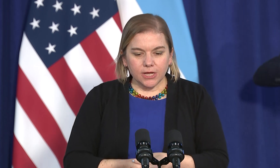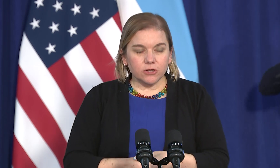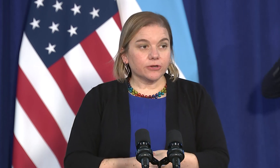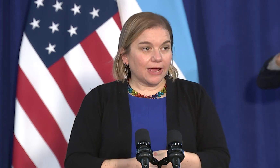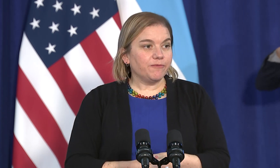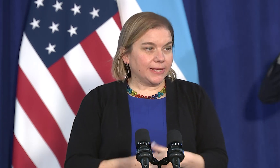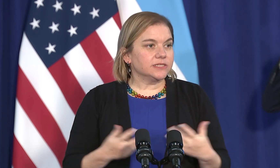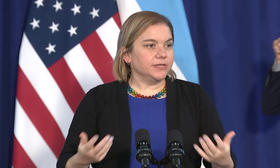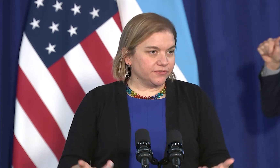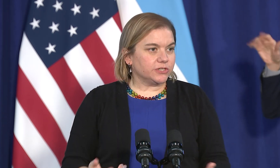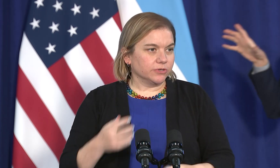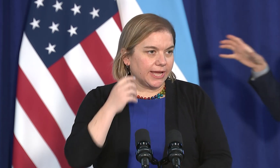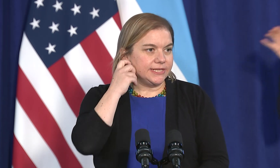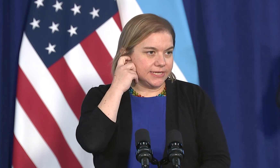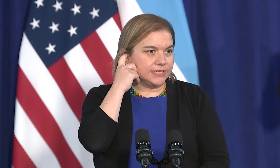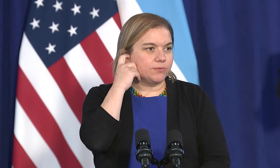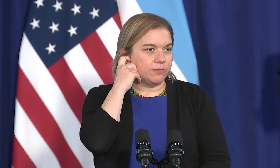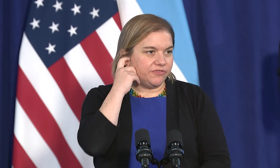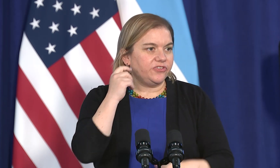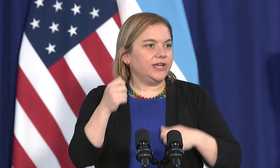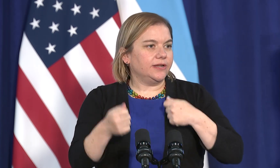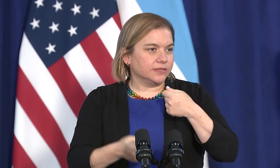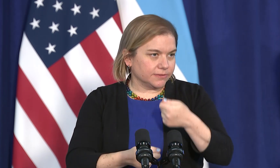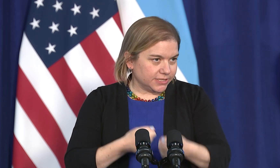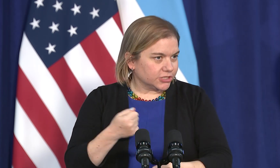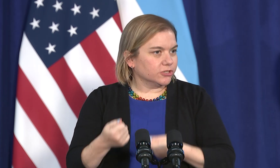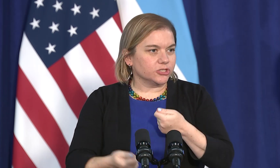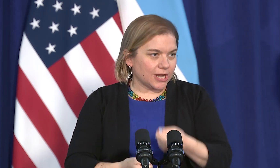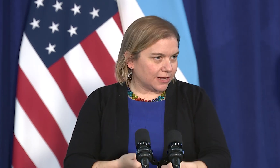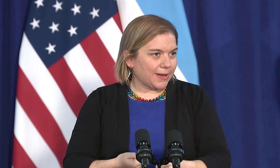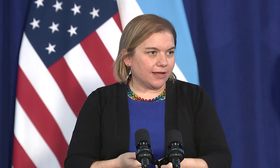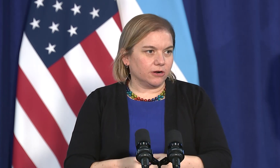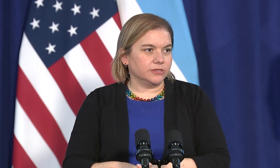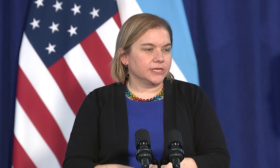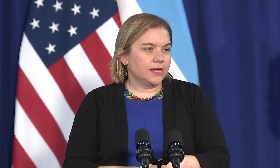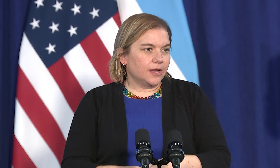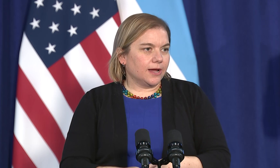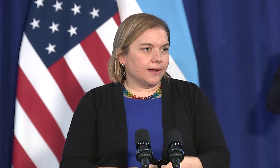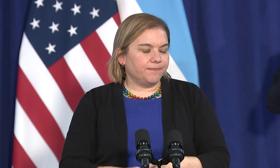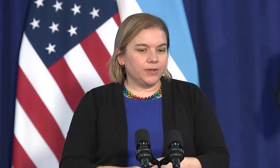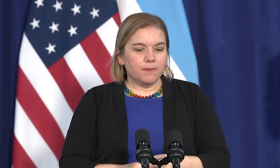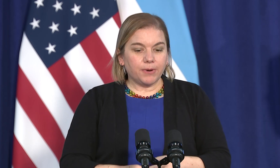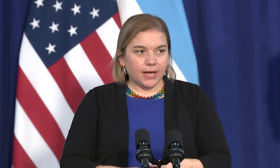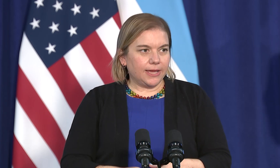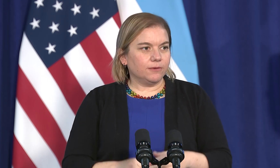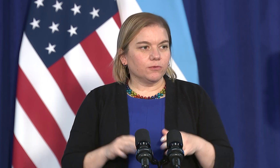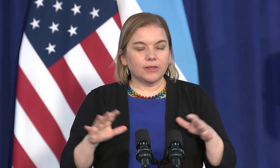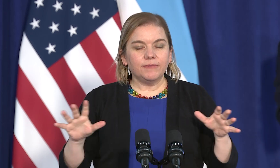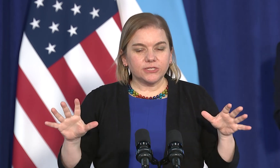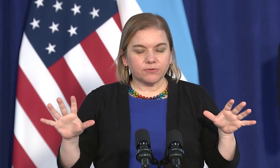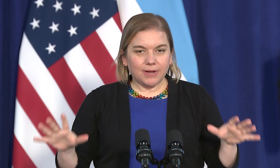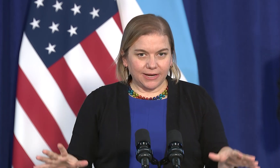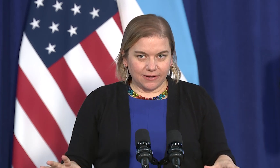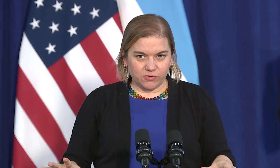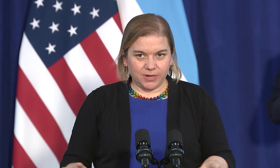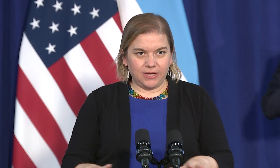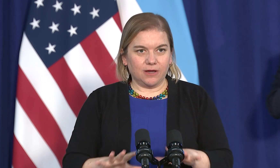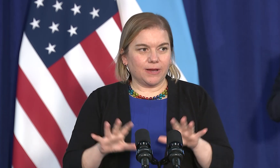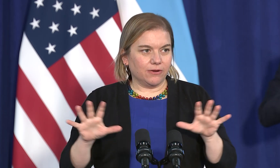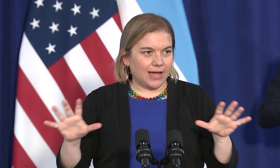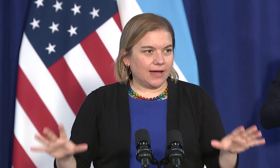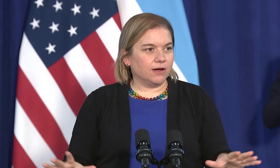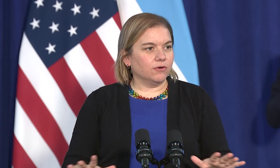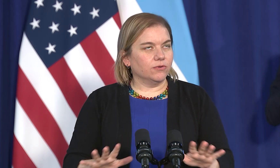And, you know, there have been some individual cases where we've seen some additional genetic patterns. But let me just remind